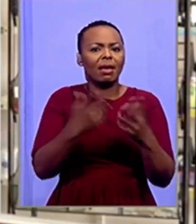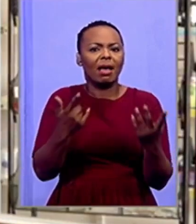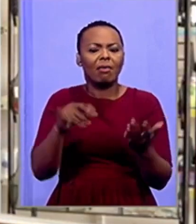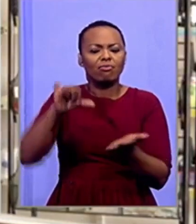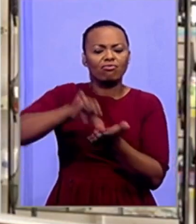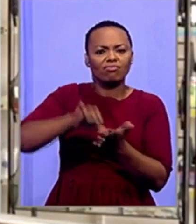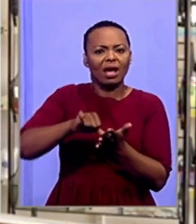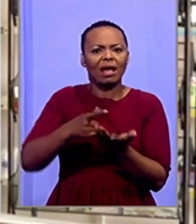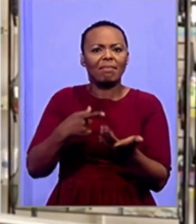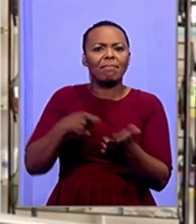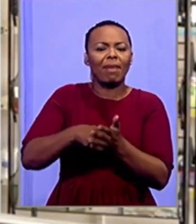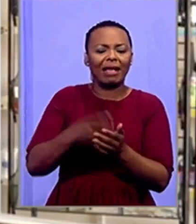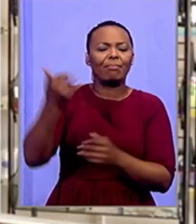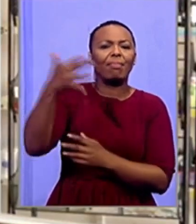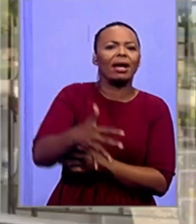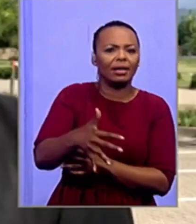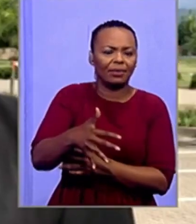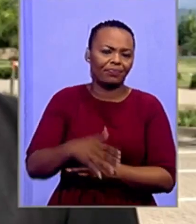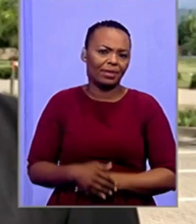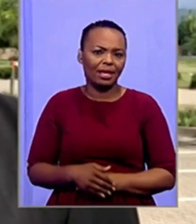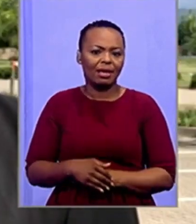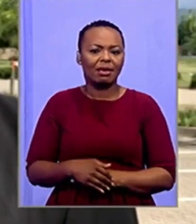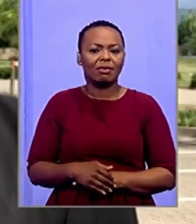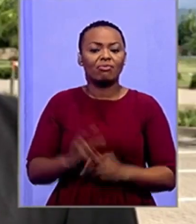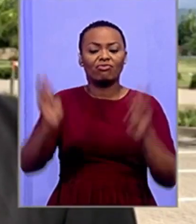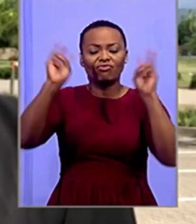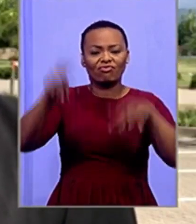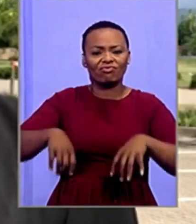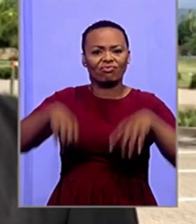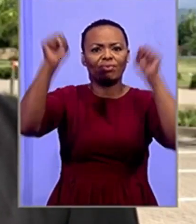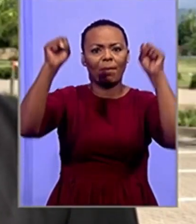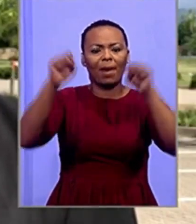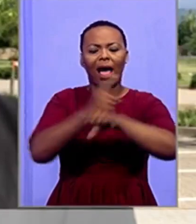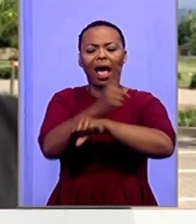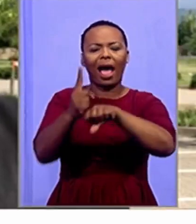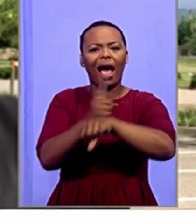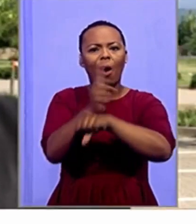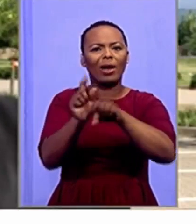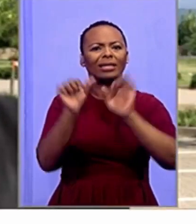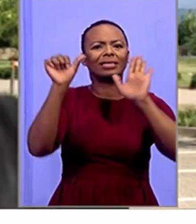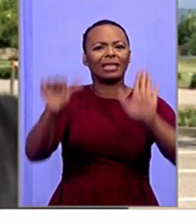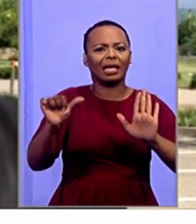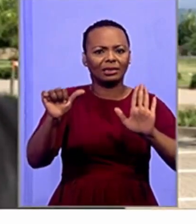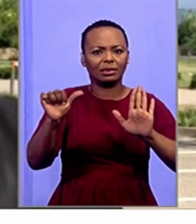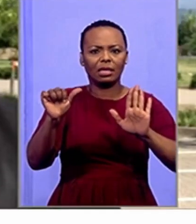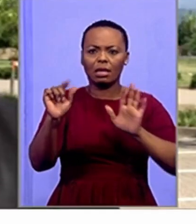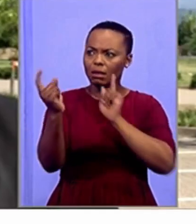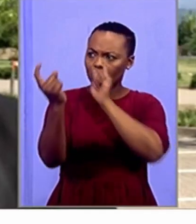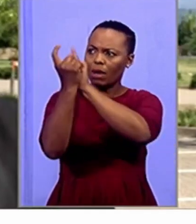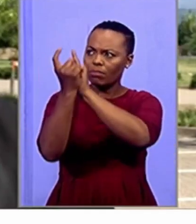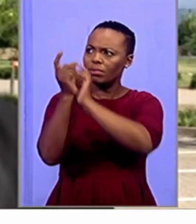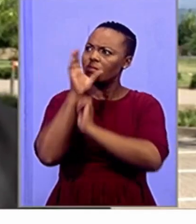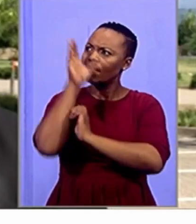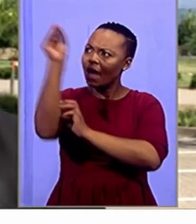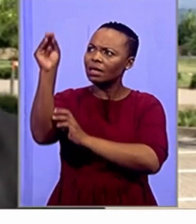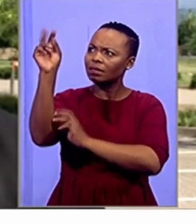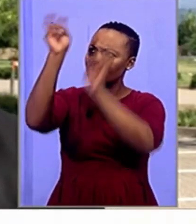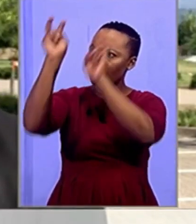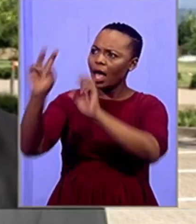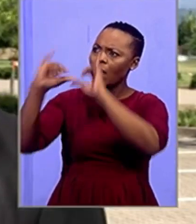expensive. The city was out of power for longer than 6 hours. When we met with Eskom, they could